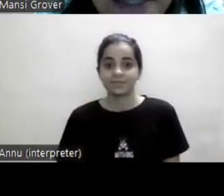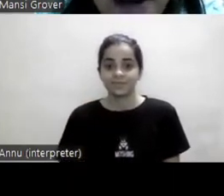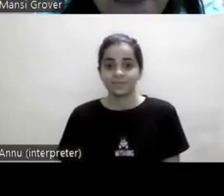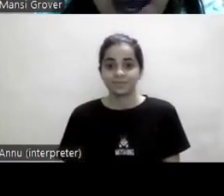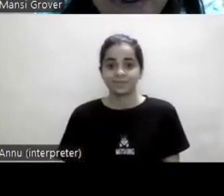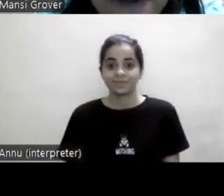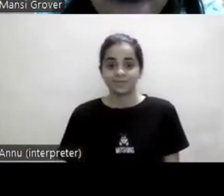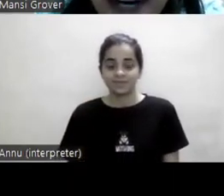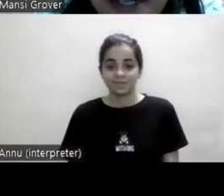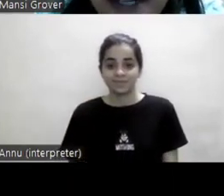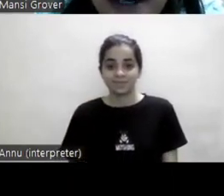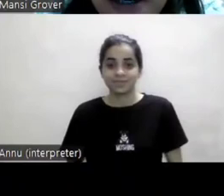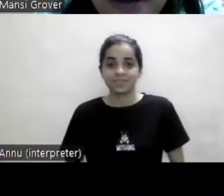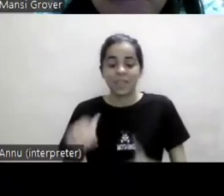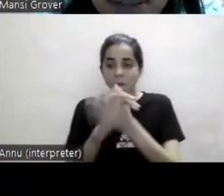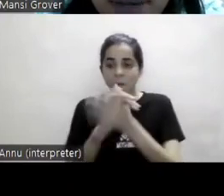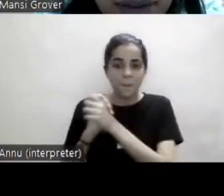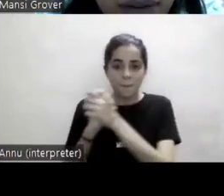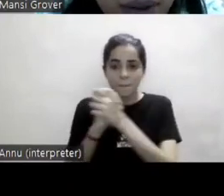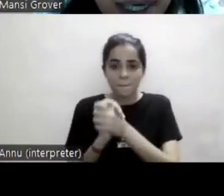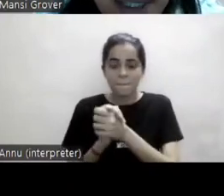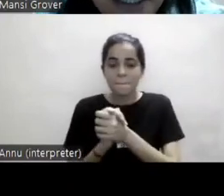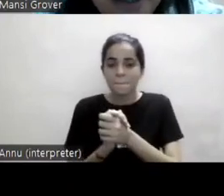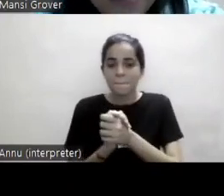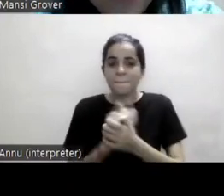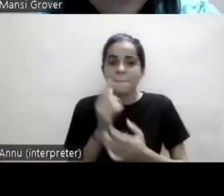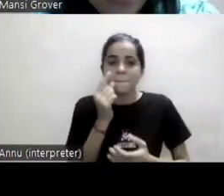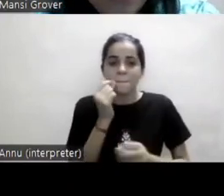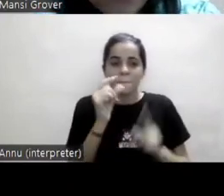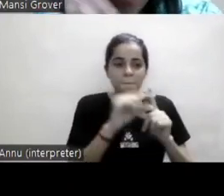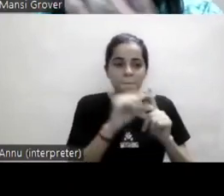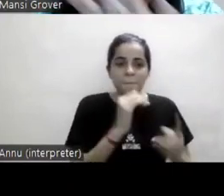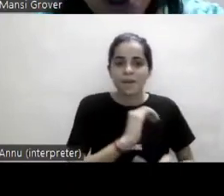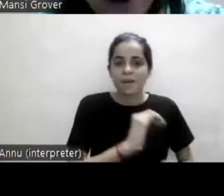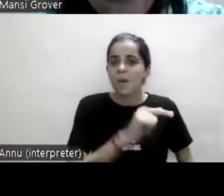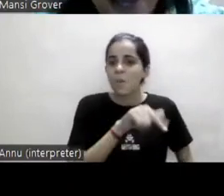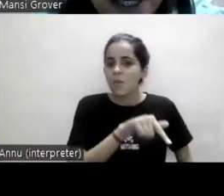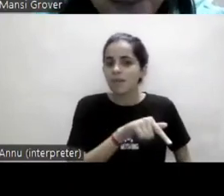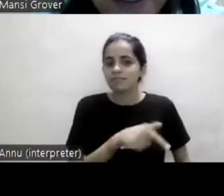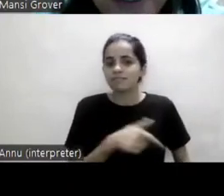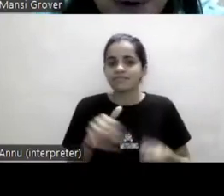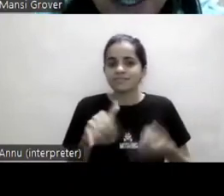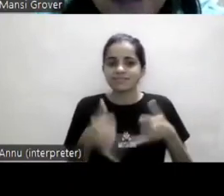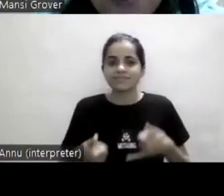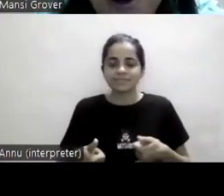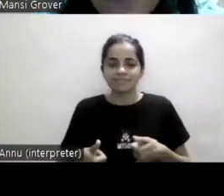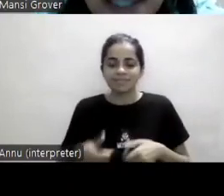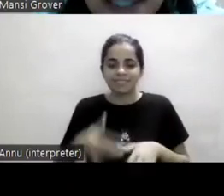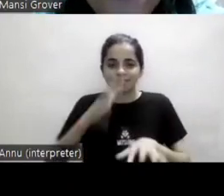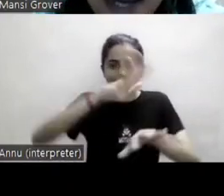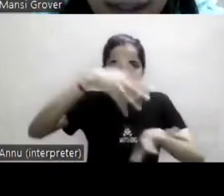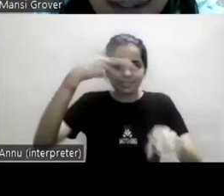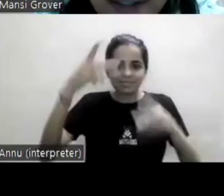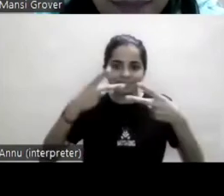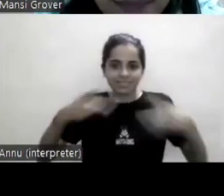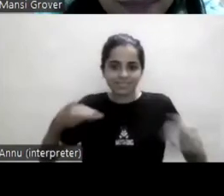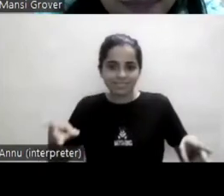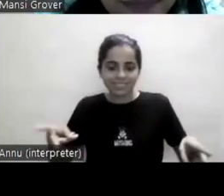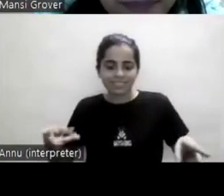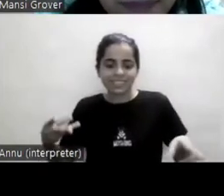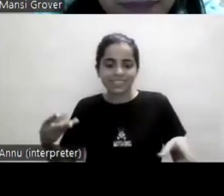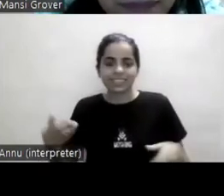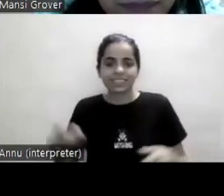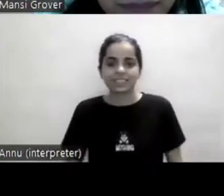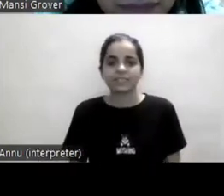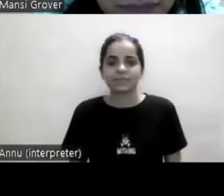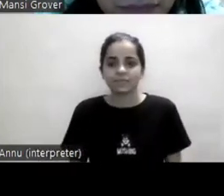And these are Pablo's friends. So there's a bunch of animals around him who are his friends.